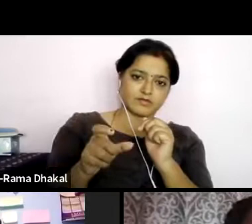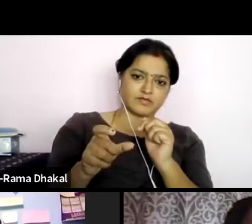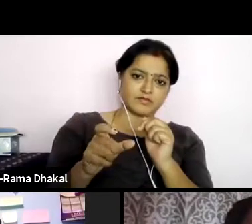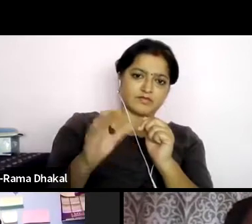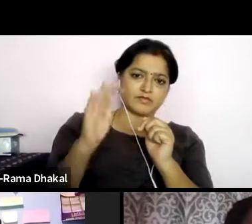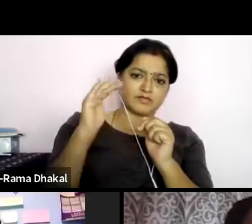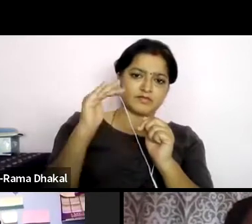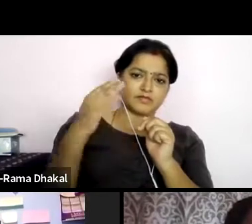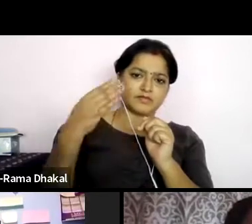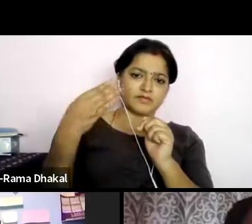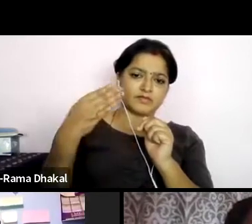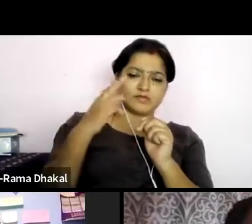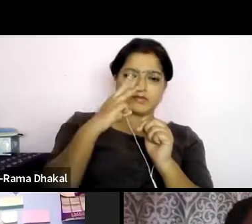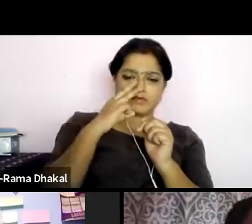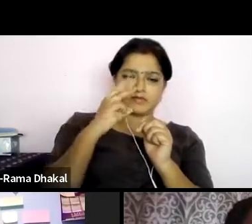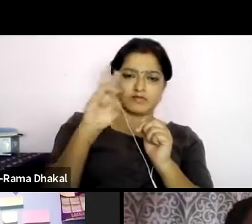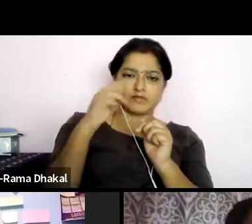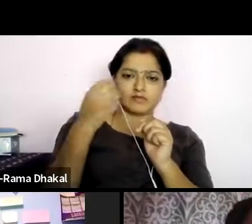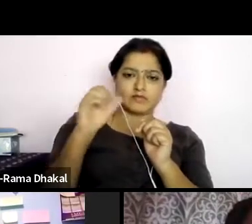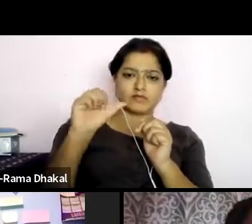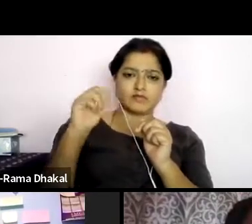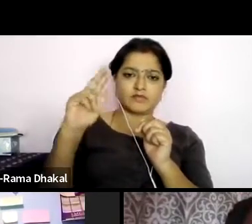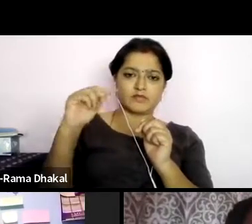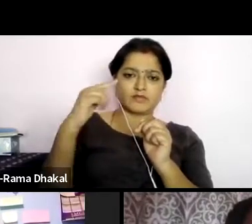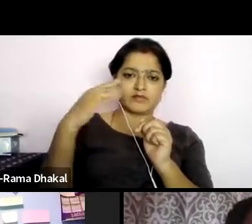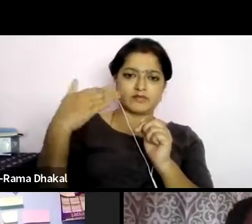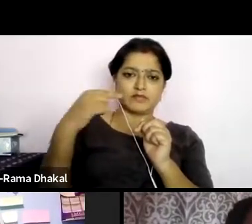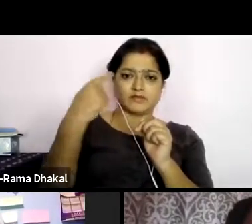Thank you for that, Karen. Would anybody else like to add?